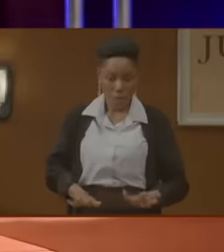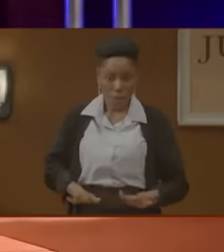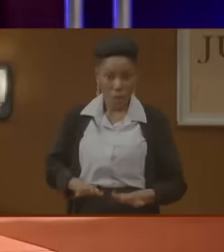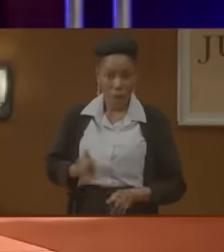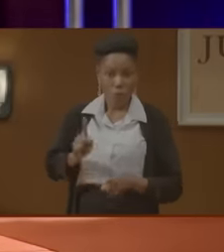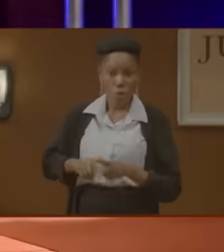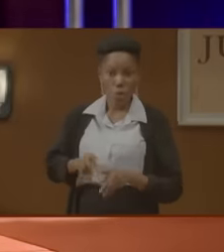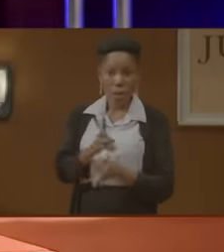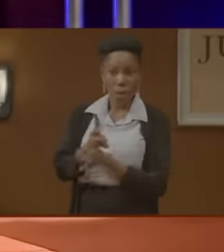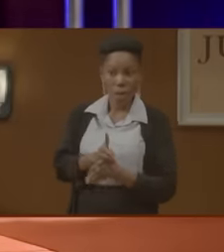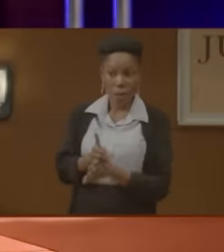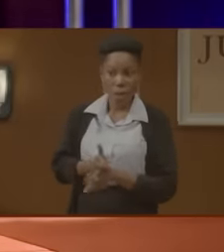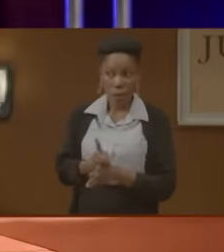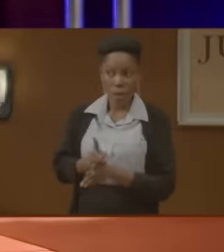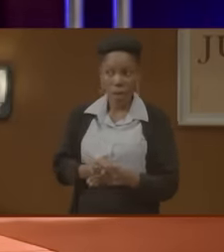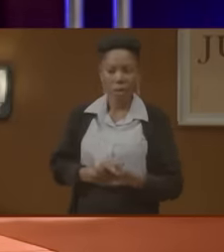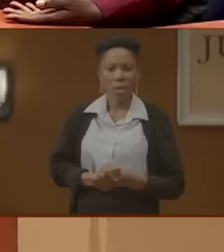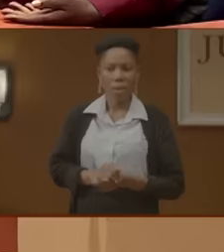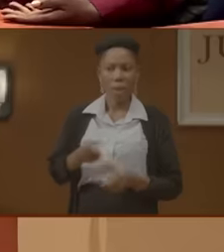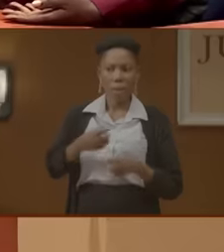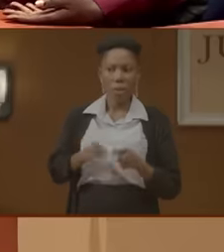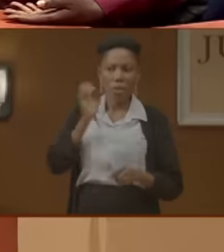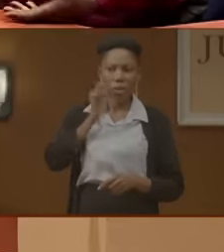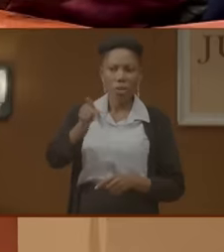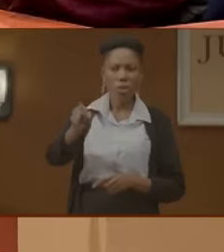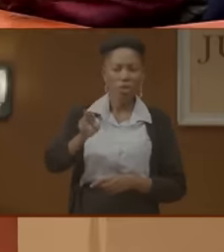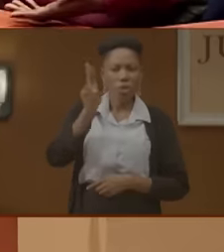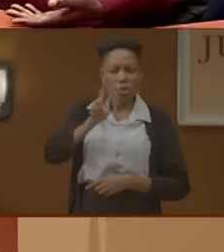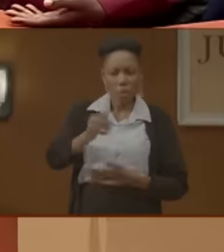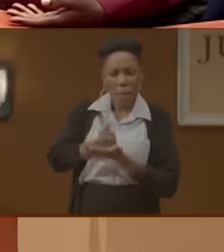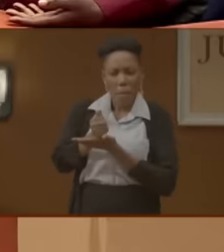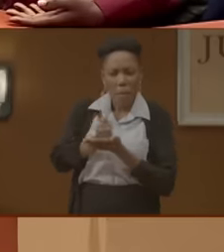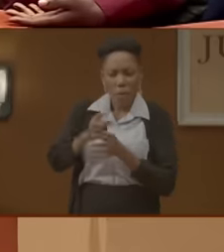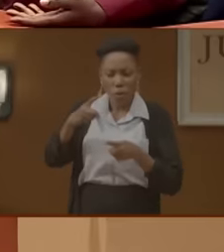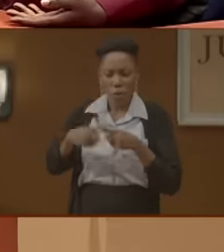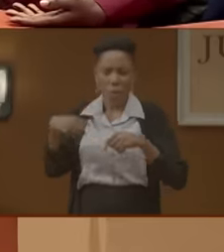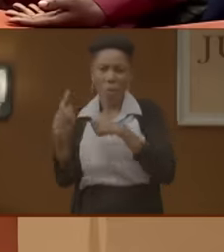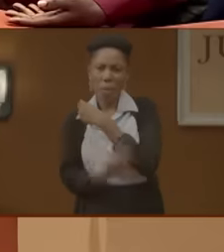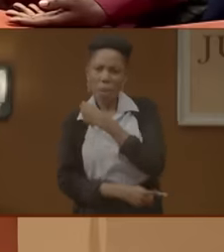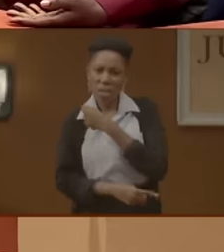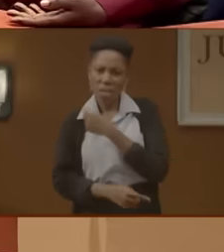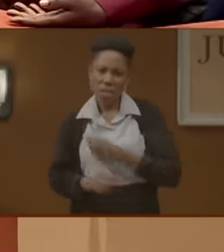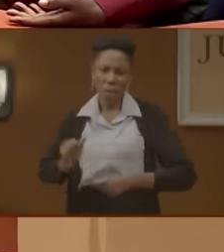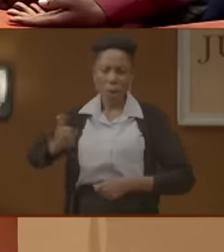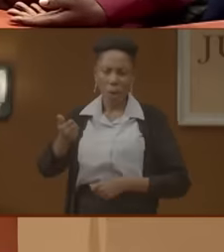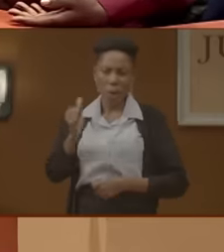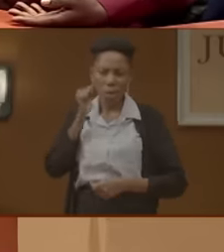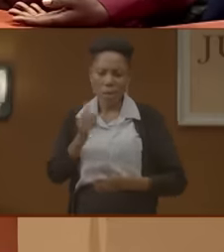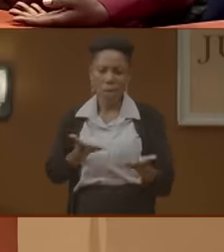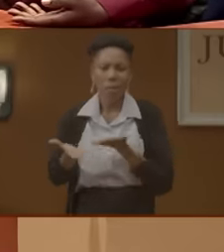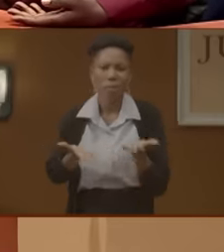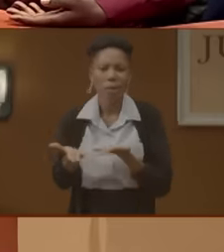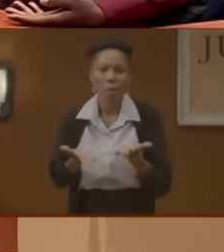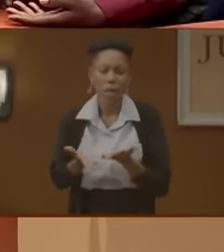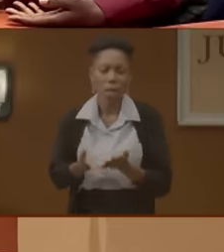of a beating that she ended up using pepper and other things on her. And I told her, I said, you cannot do that because this is another person's daughter. And okay, if this